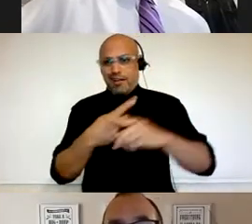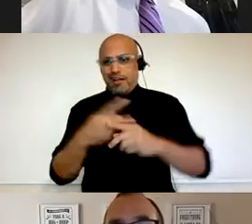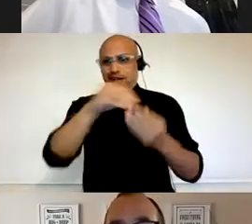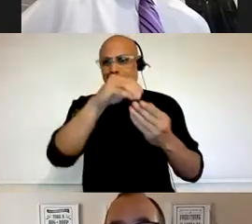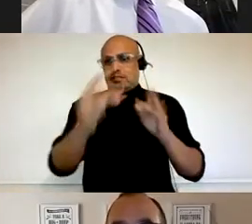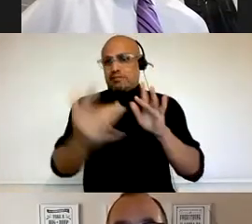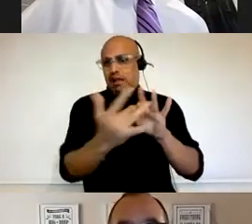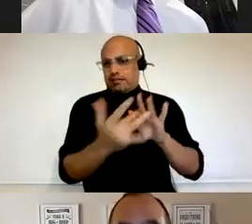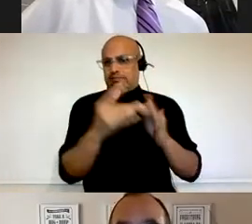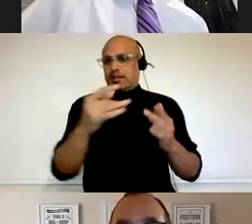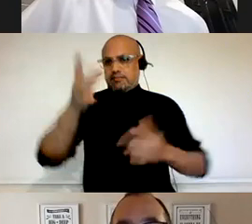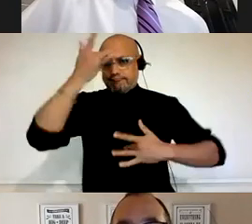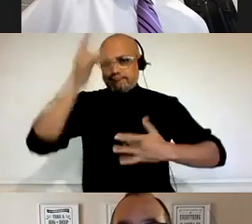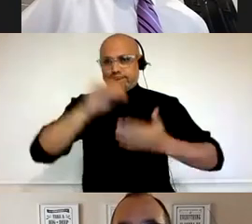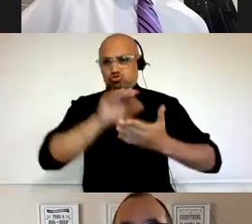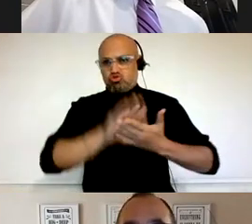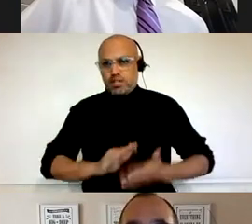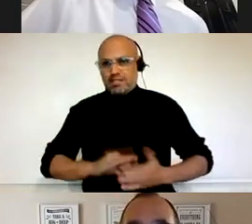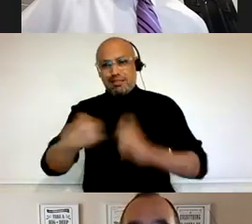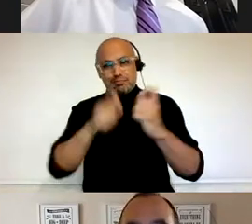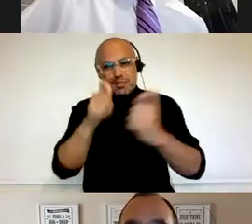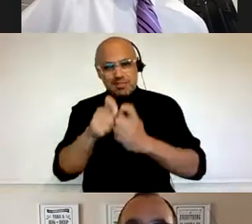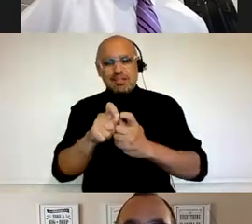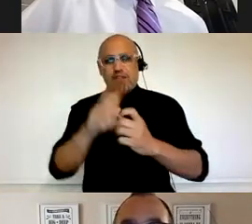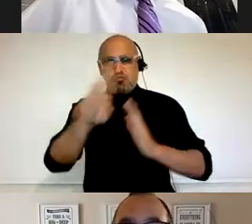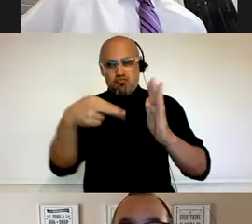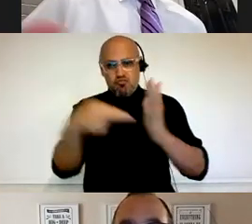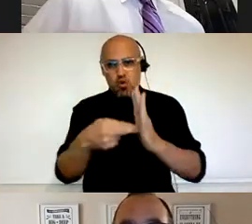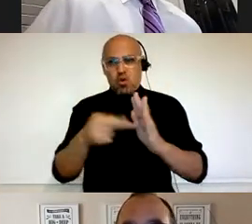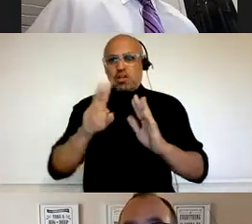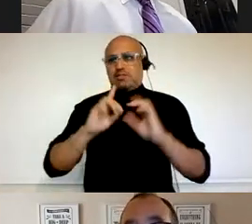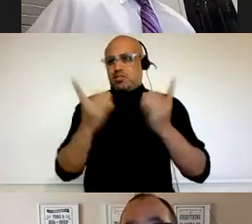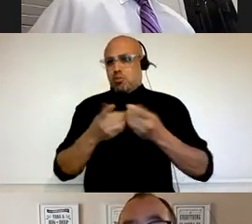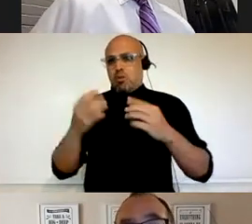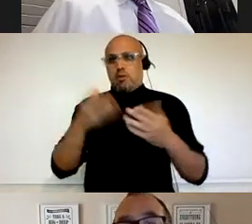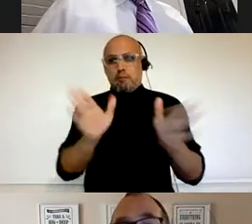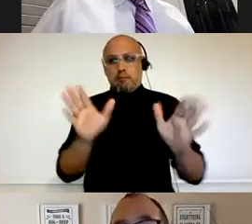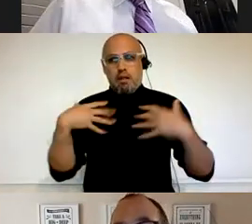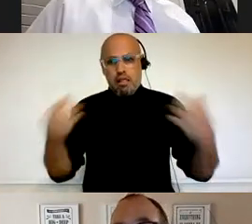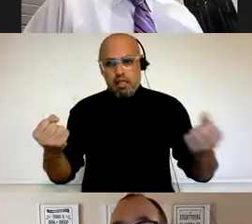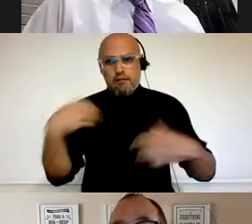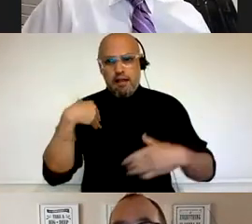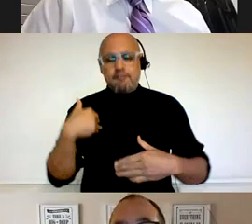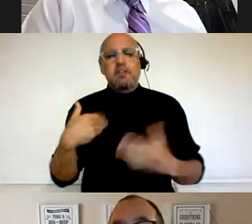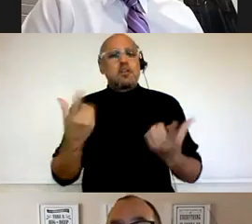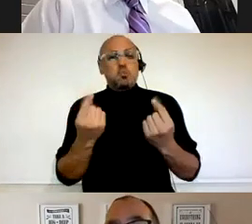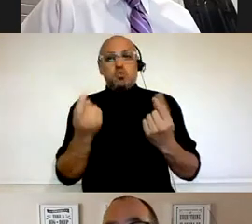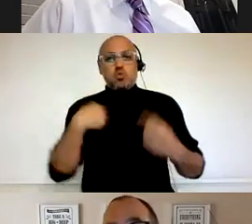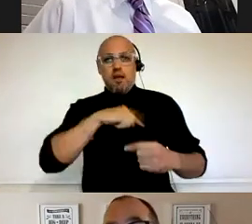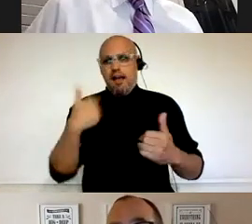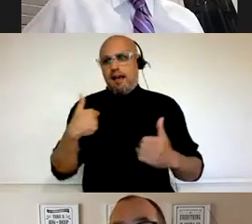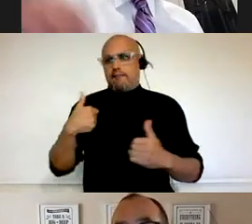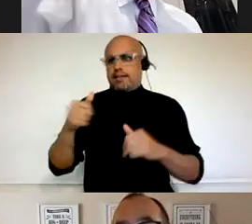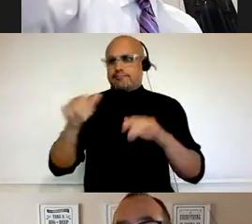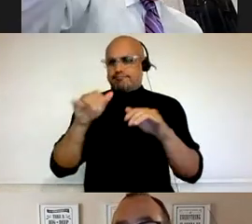contact tracing is a very specific role that the Department of Public Health plays. What we do is be able to have kind of a